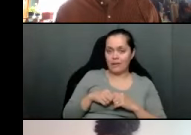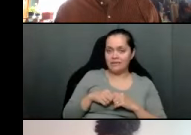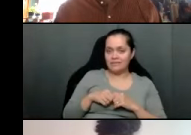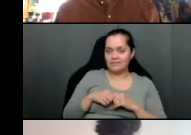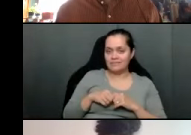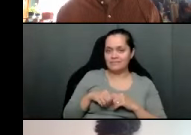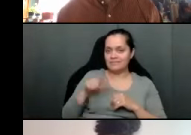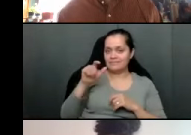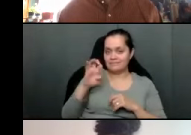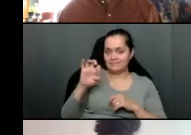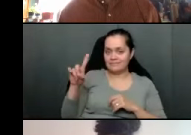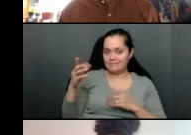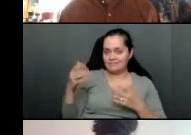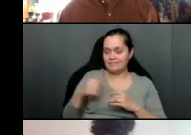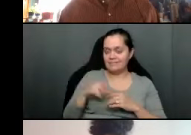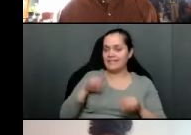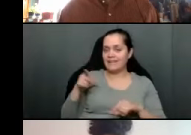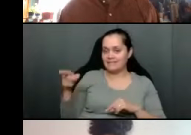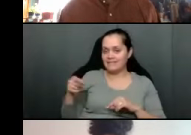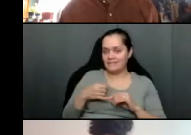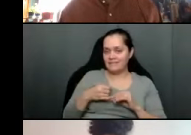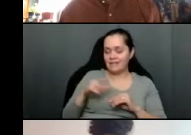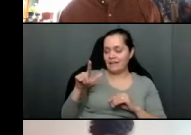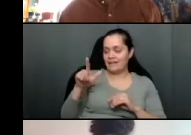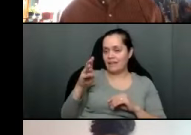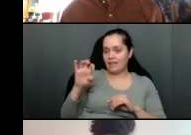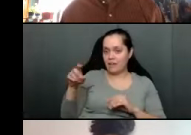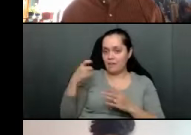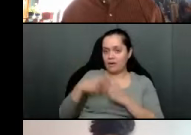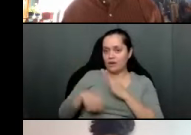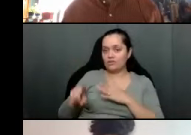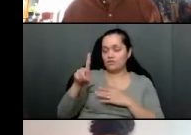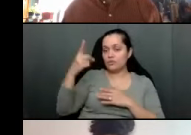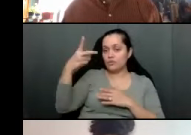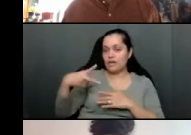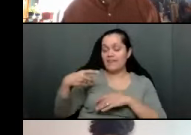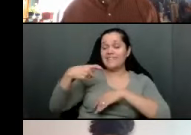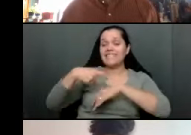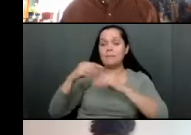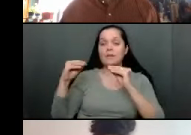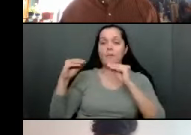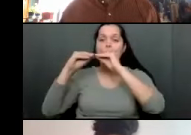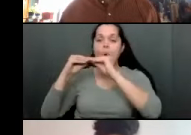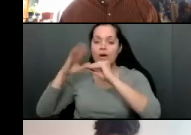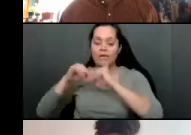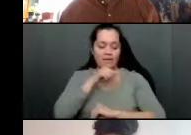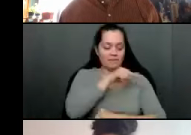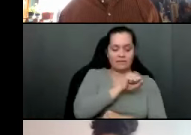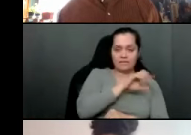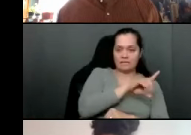The Lombard house is the answer. The Lombard house cost me 2.5 times as much as the Sioux Falls